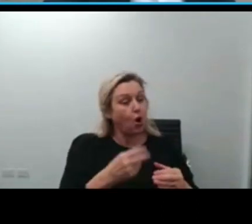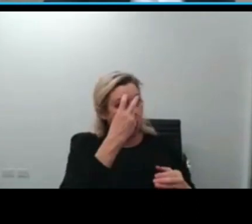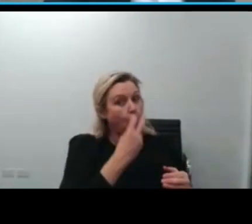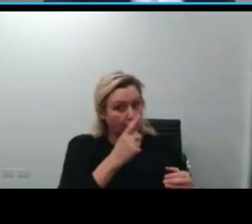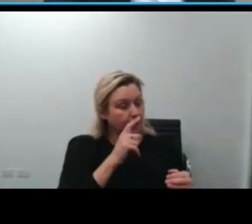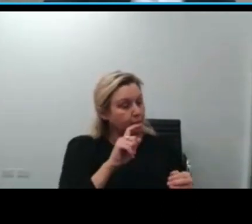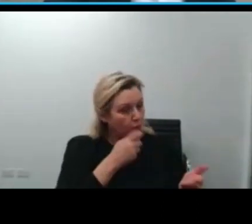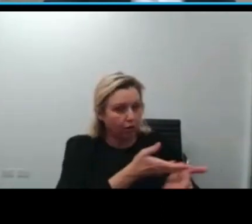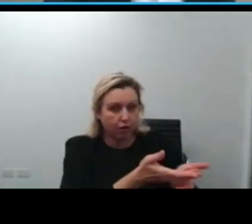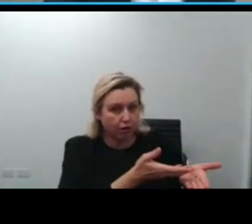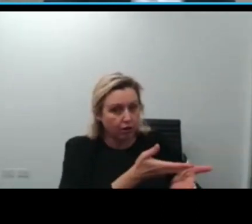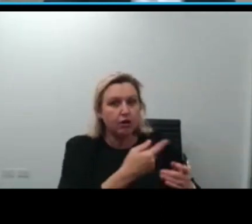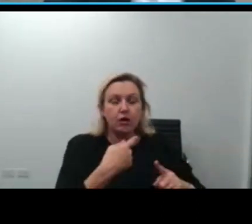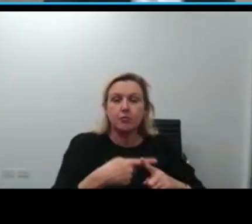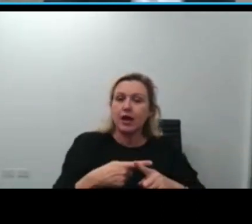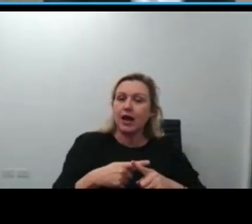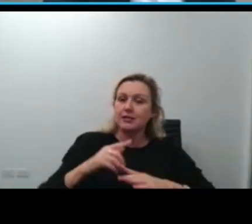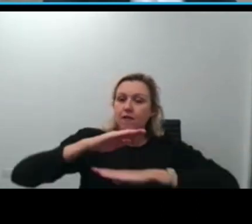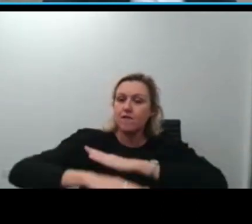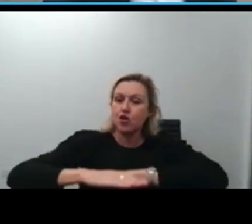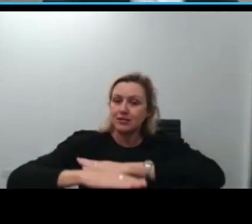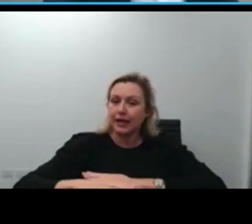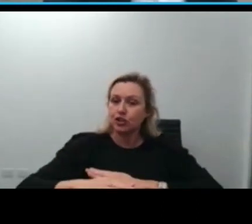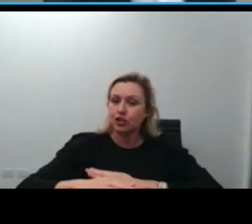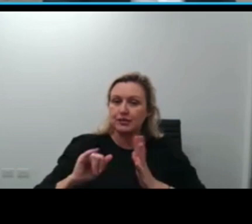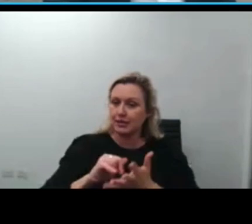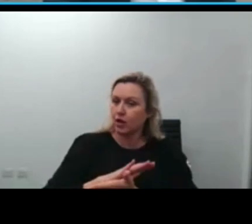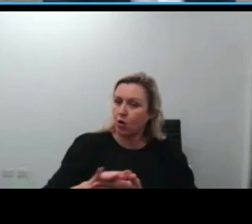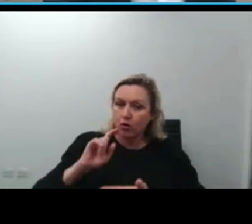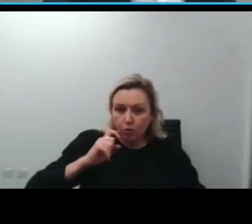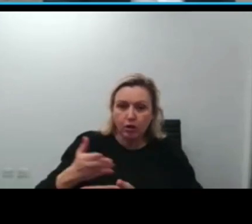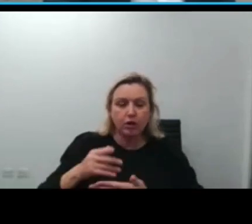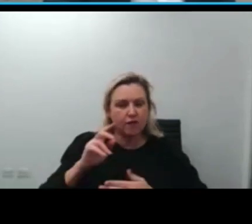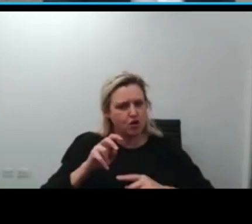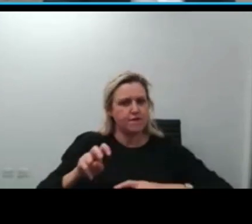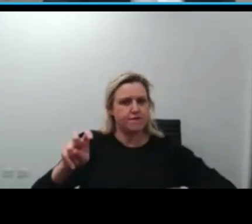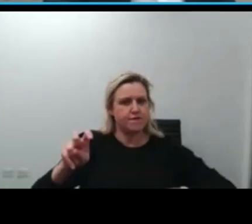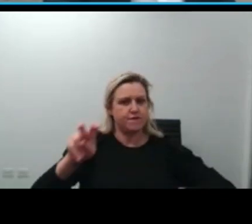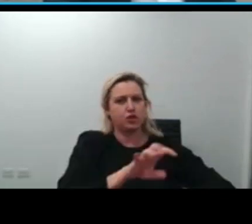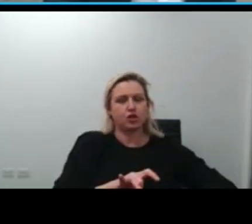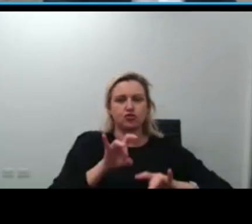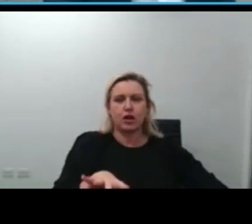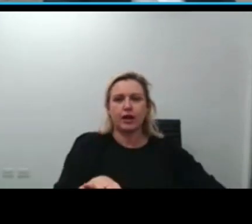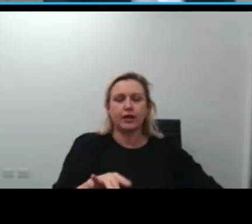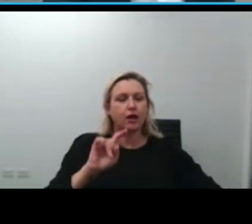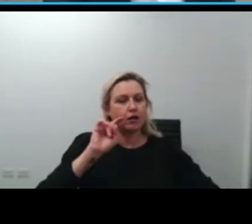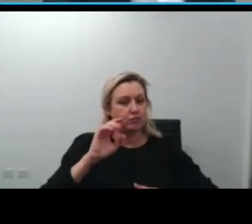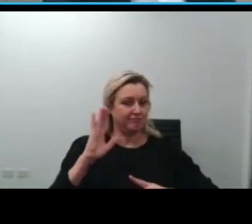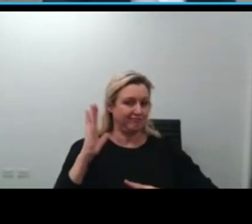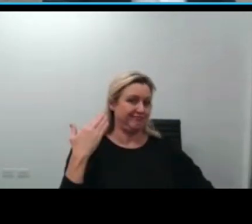will continue discussions with First Nations stakeholders following a roadshow conducted for us by Winangali earlier this